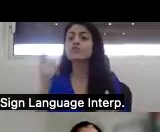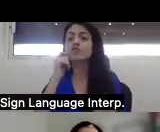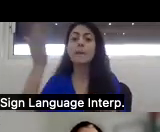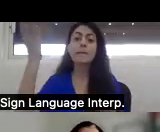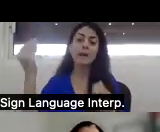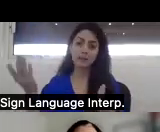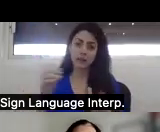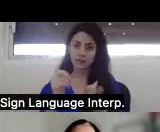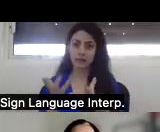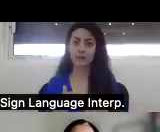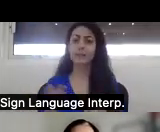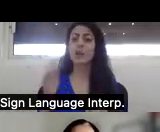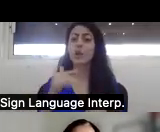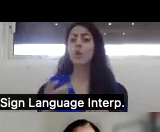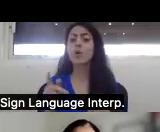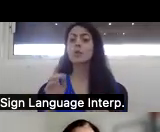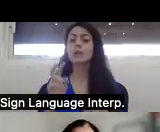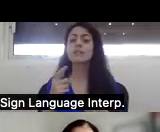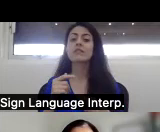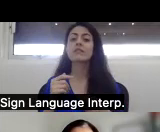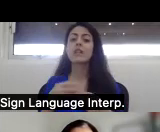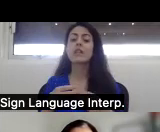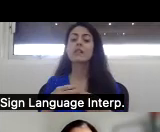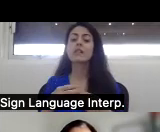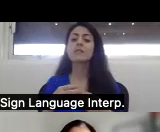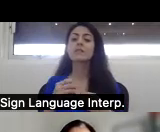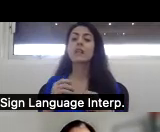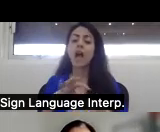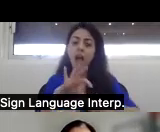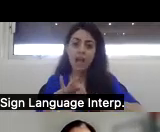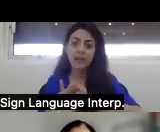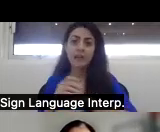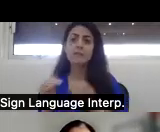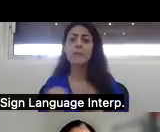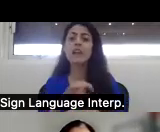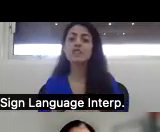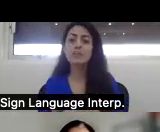at 78% in the most optimistic